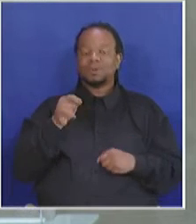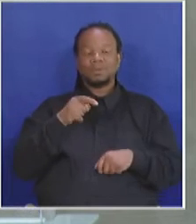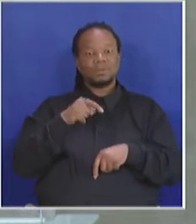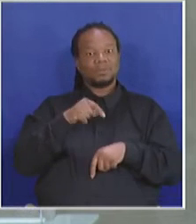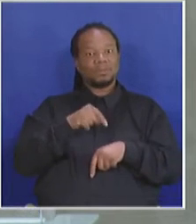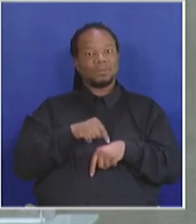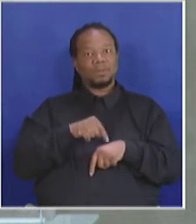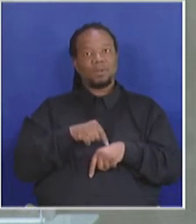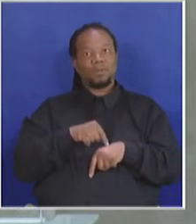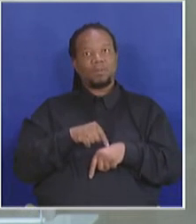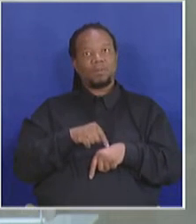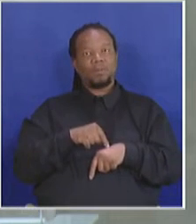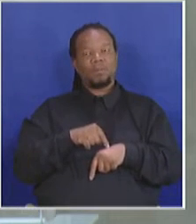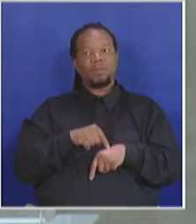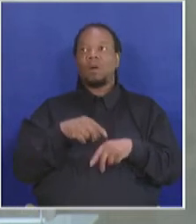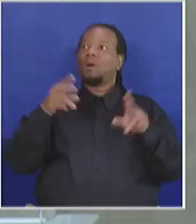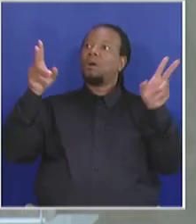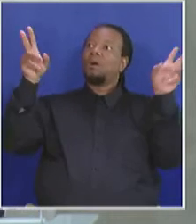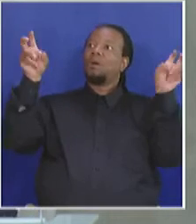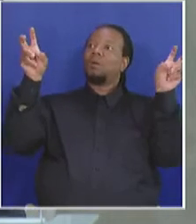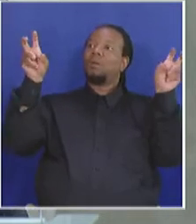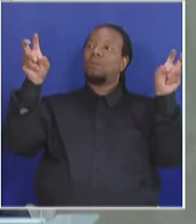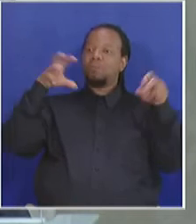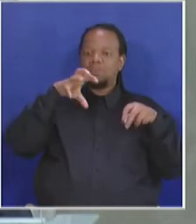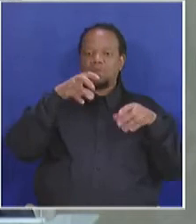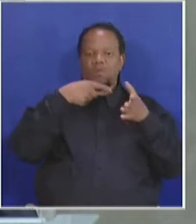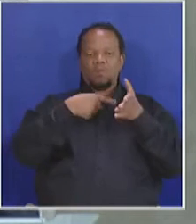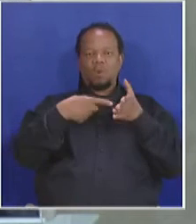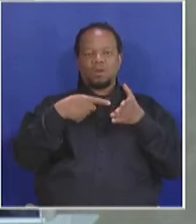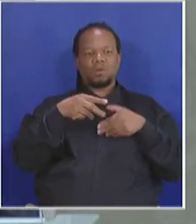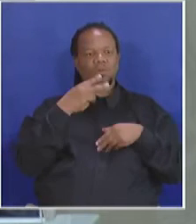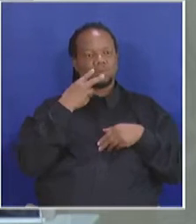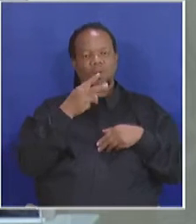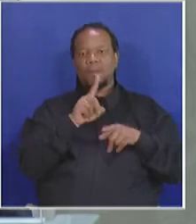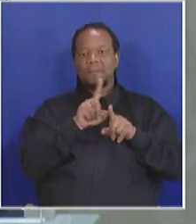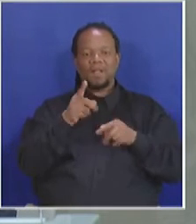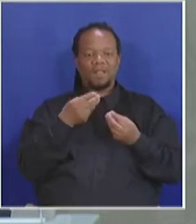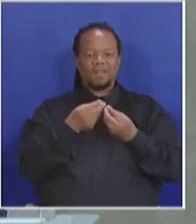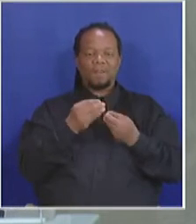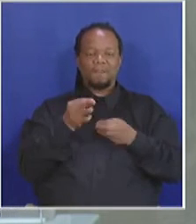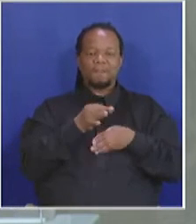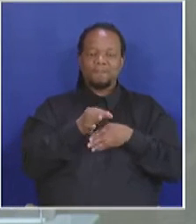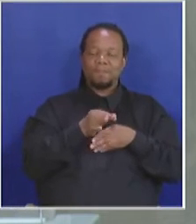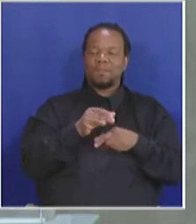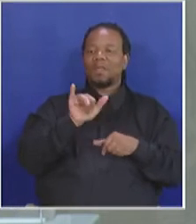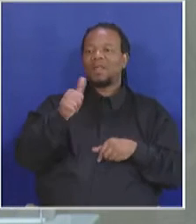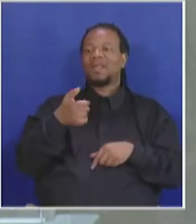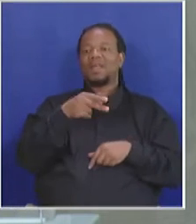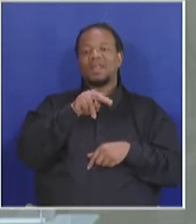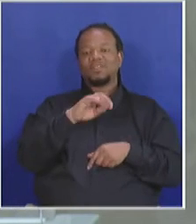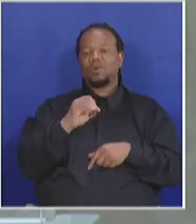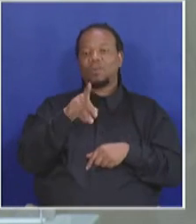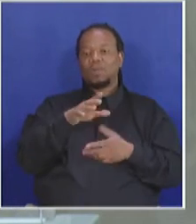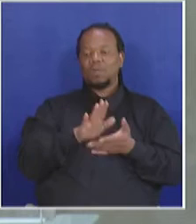facade called Provincial Week. There was a clear lack of coordination between NCOP and the provincial